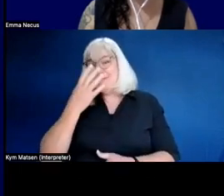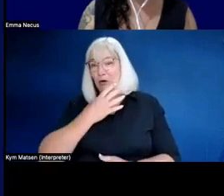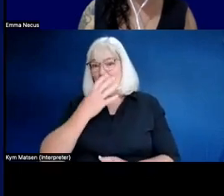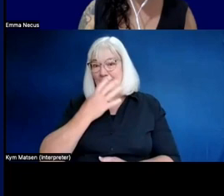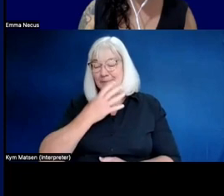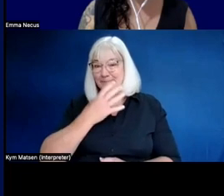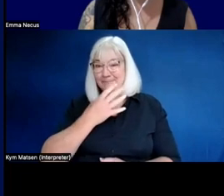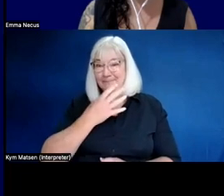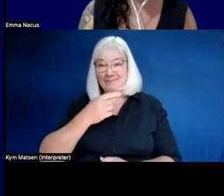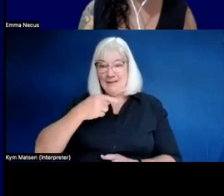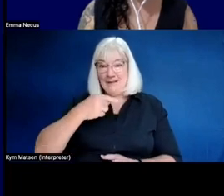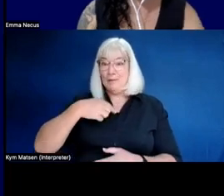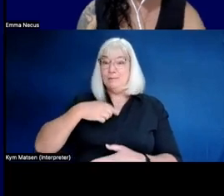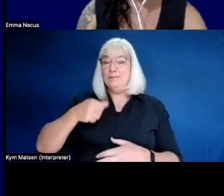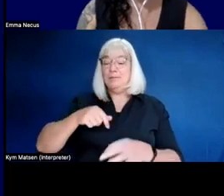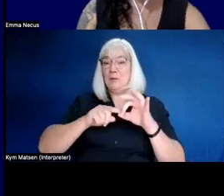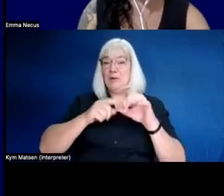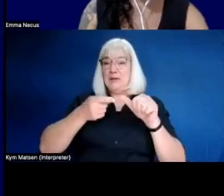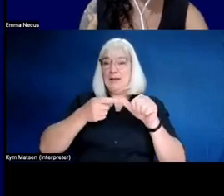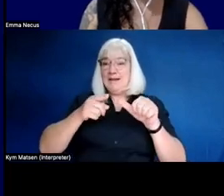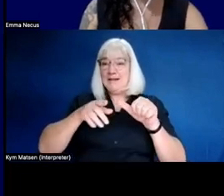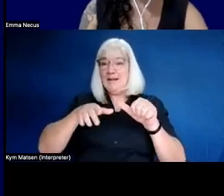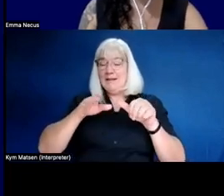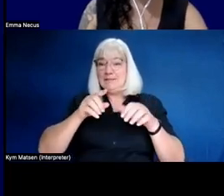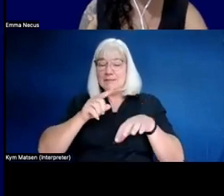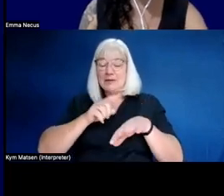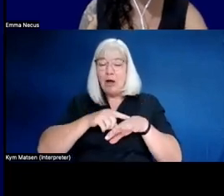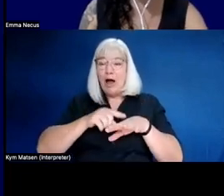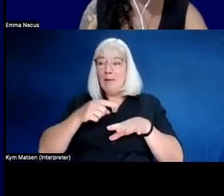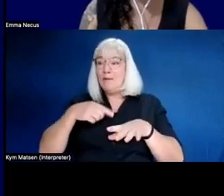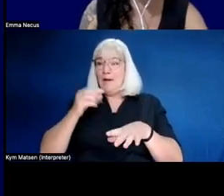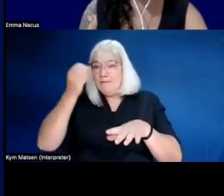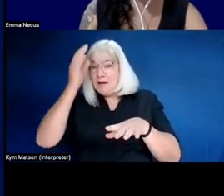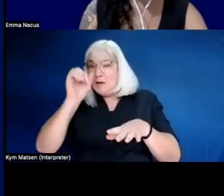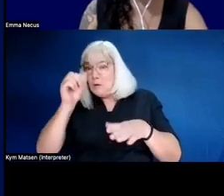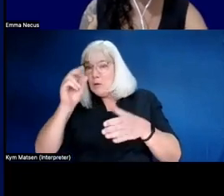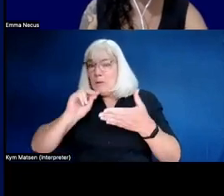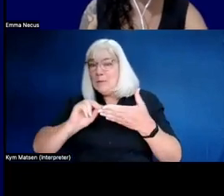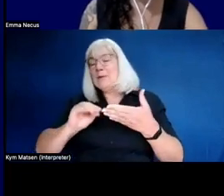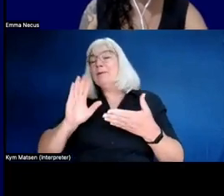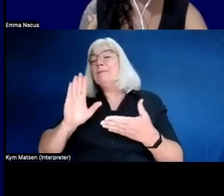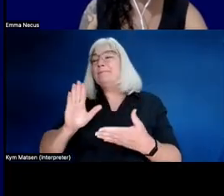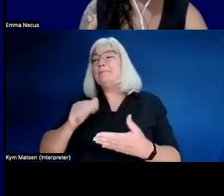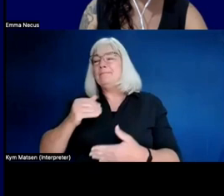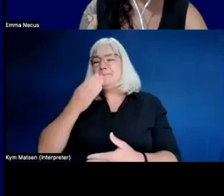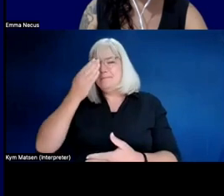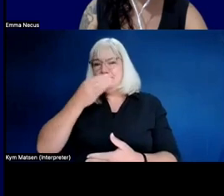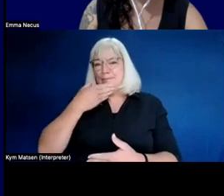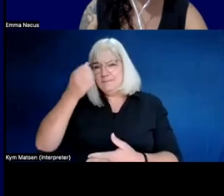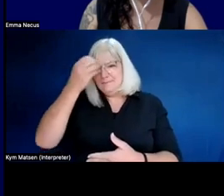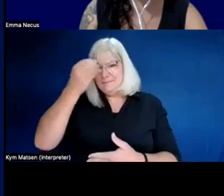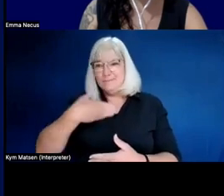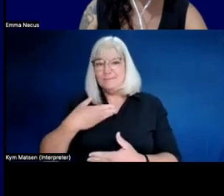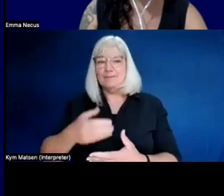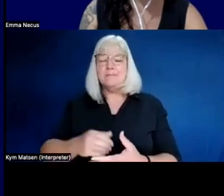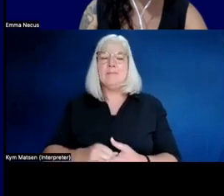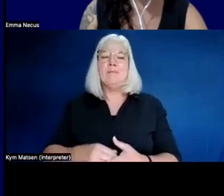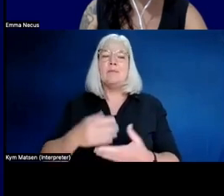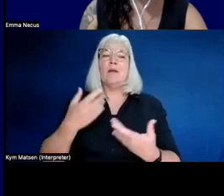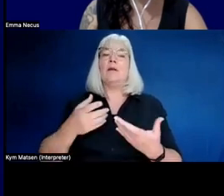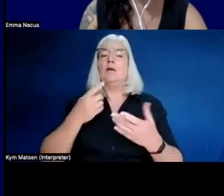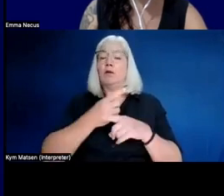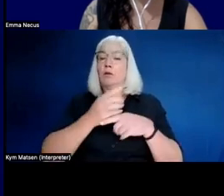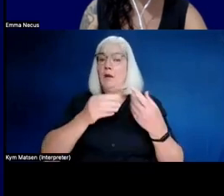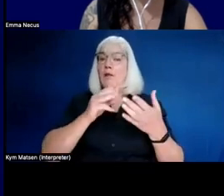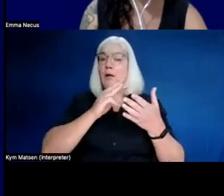if I've missed you off this list. So we've discussed the parents and the children. There's speech pathologists just such